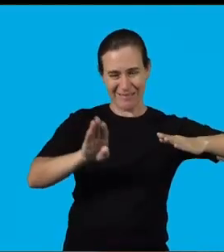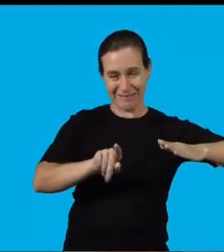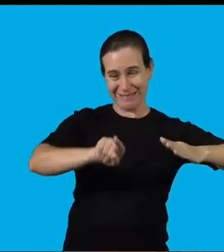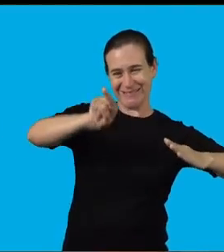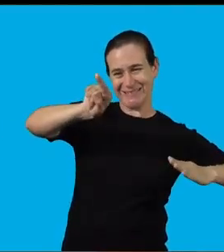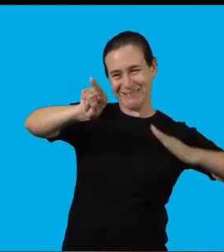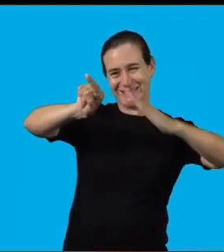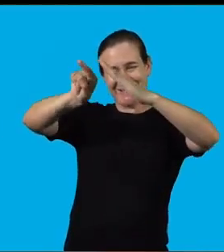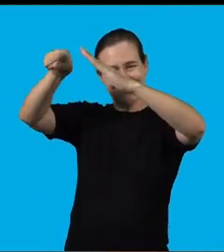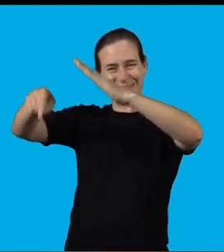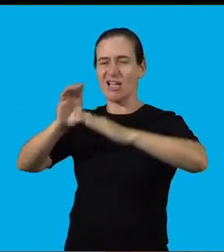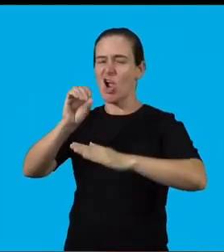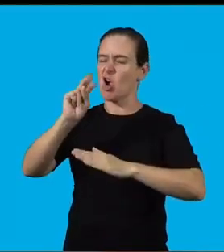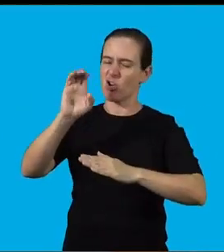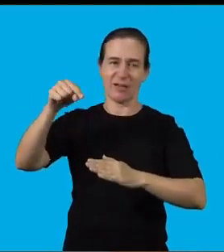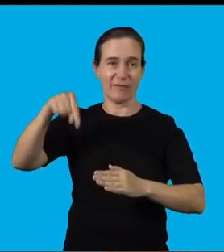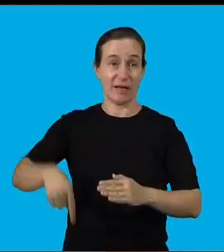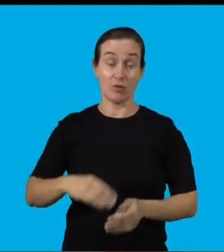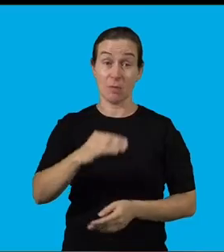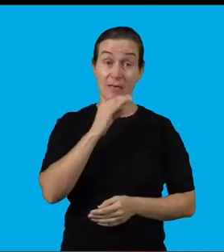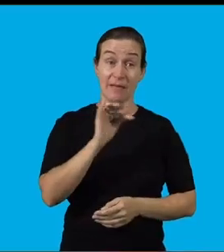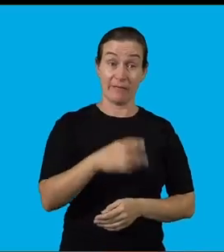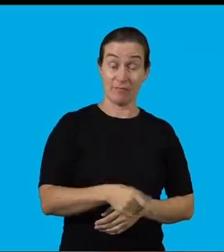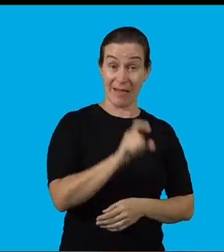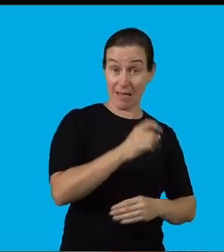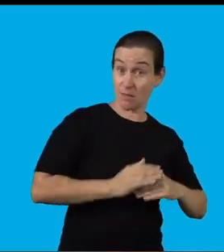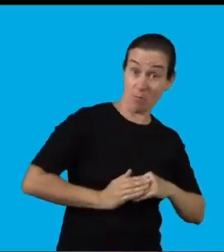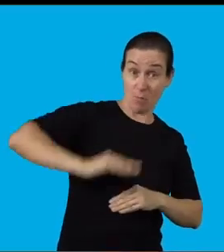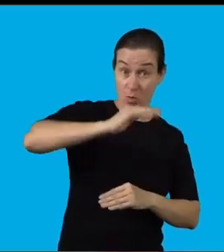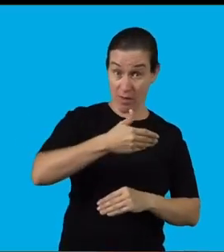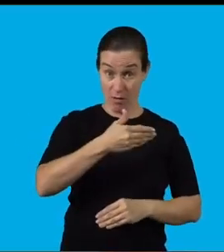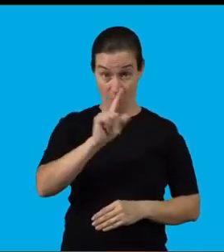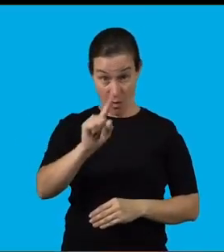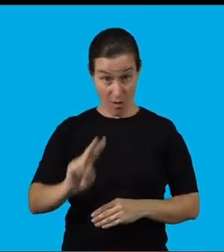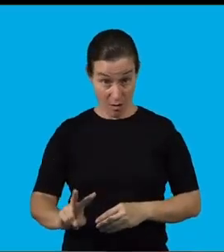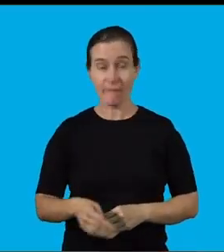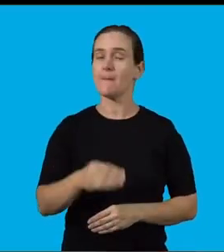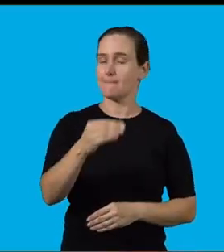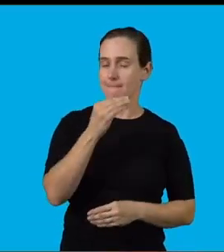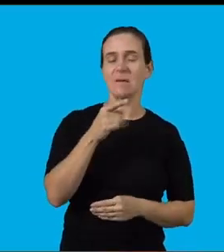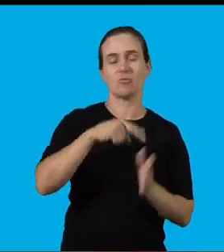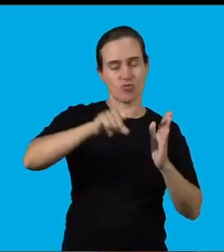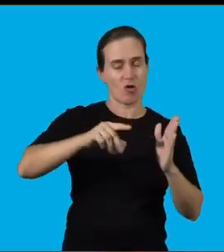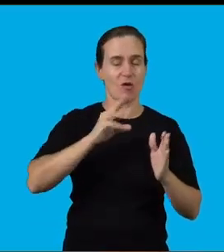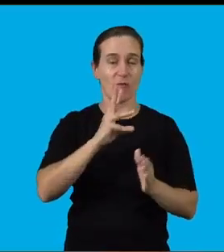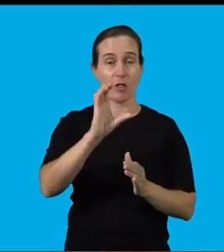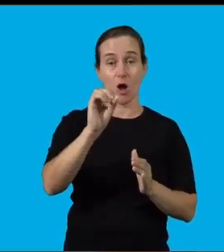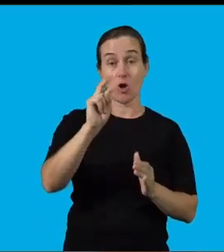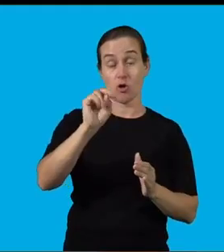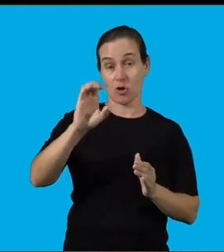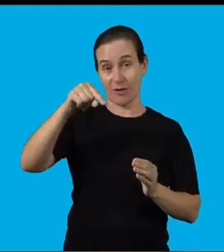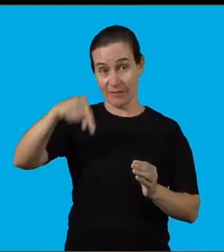therefore, when x is greater than a half, then your graph is going to